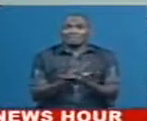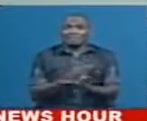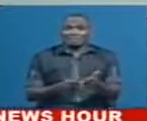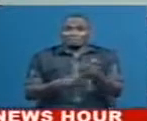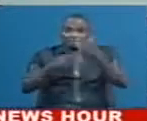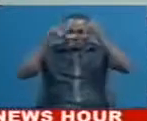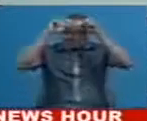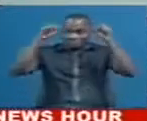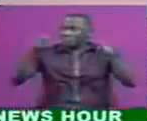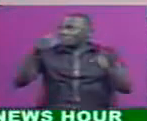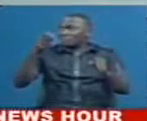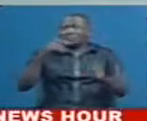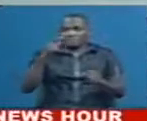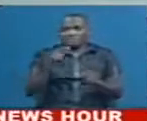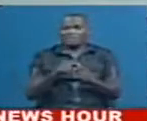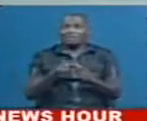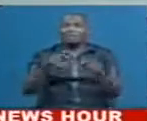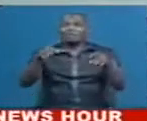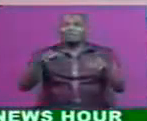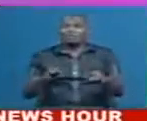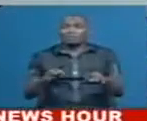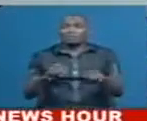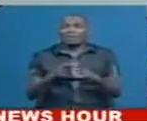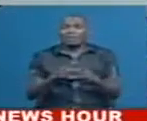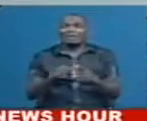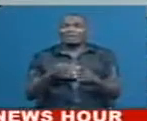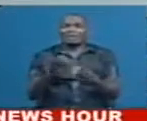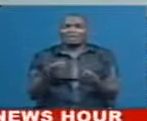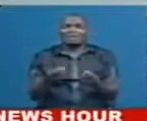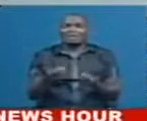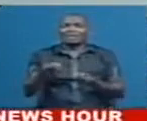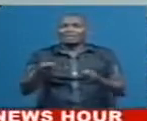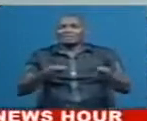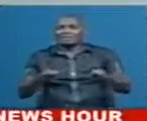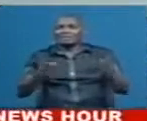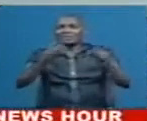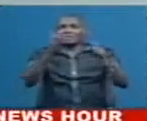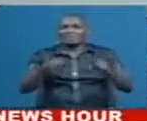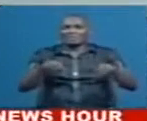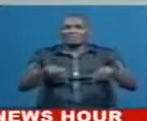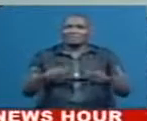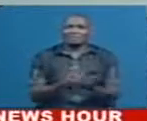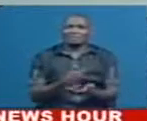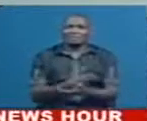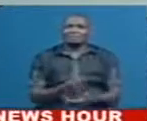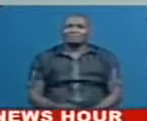Dr. Mahmoudou Bawumia, said this at a forum on the modernization of land administration system in the country.